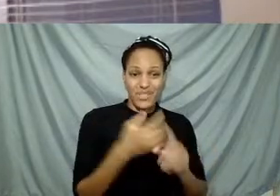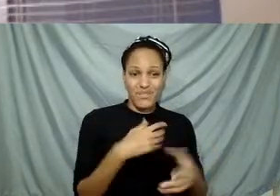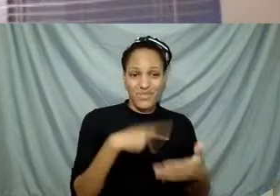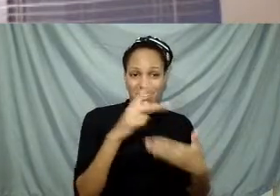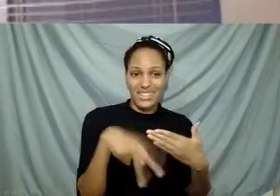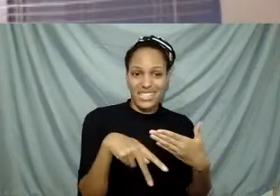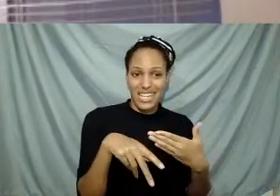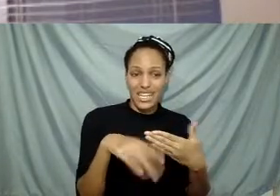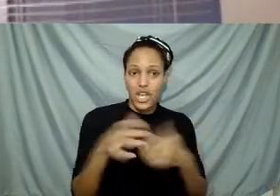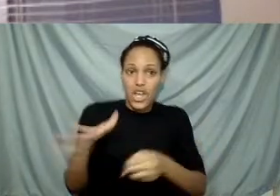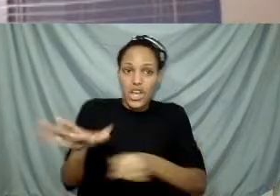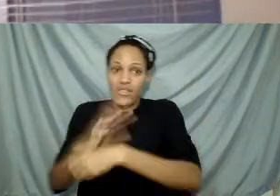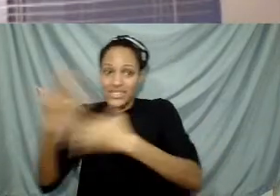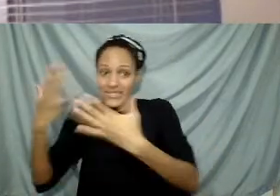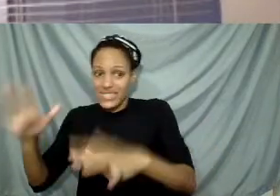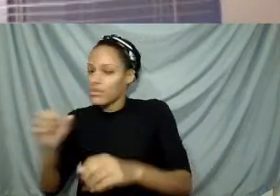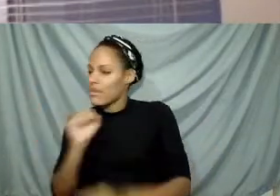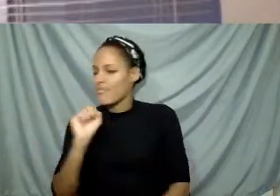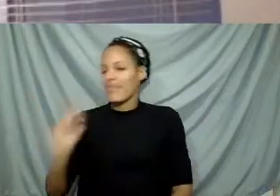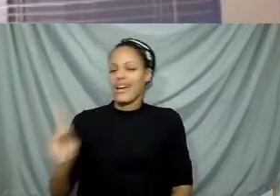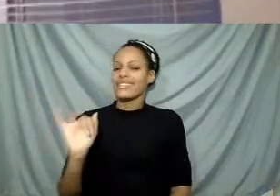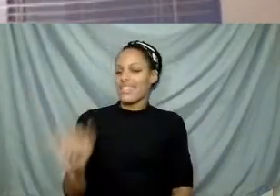over, we're gonna get back to it.